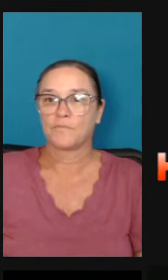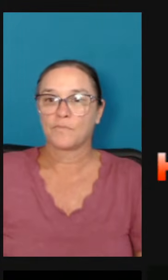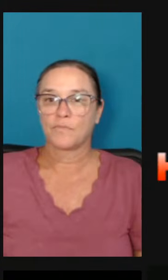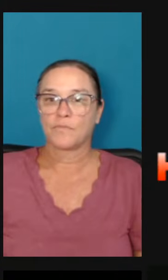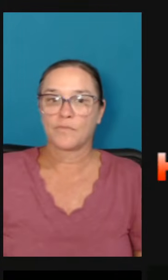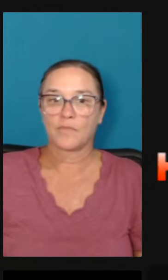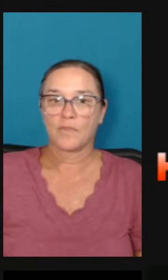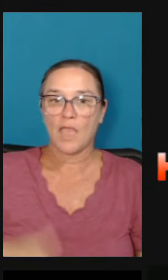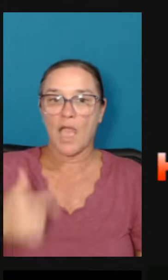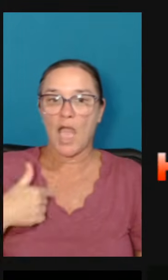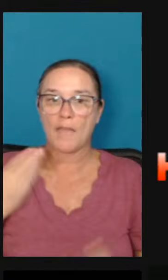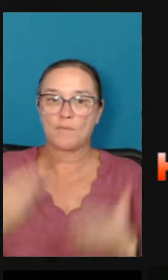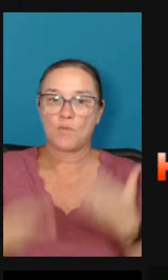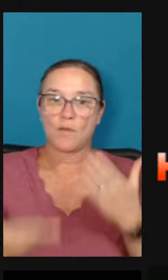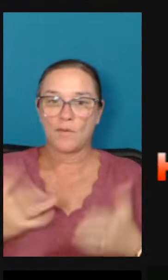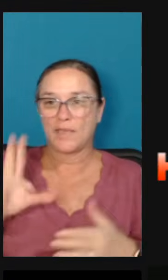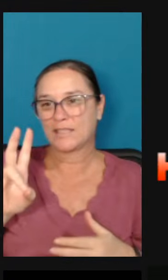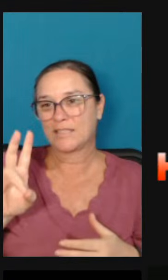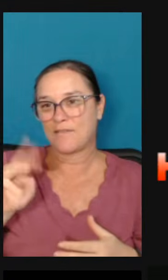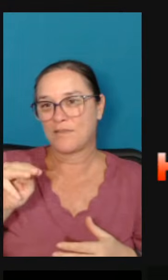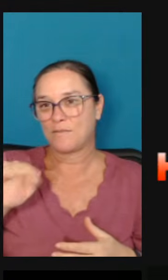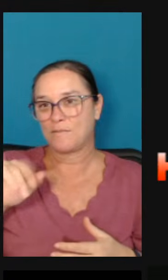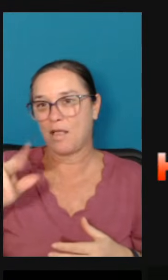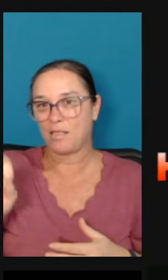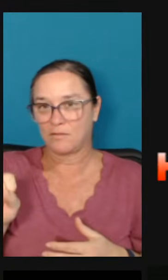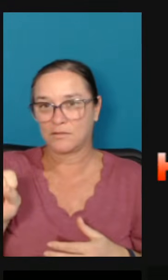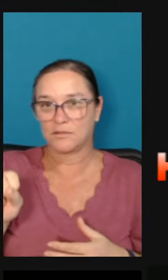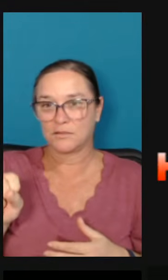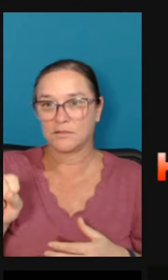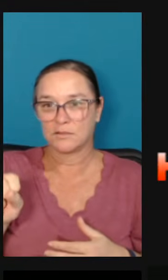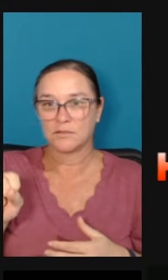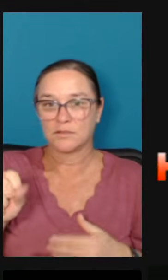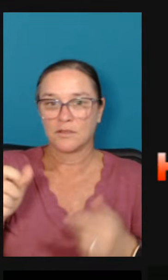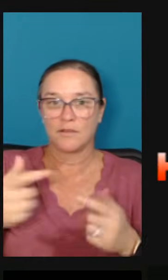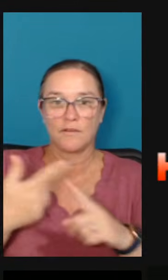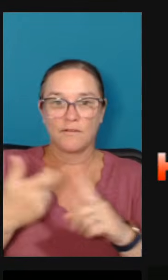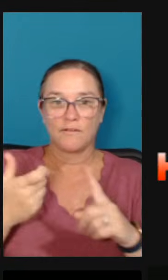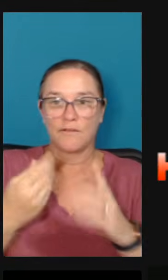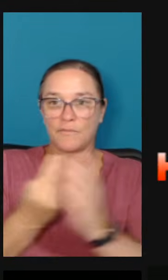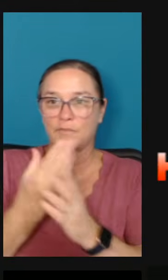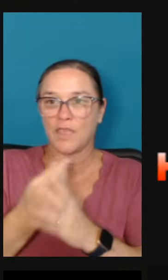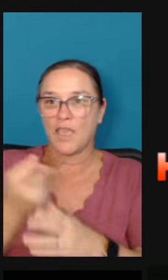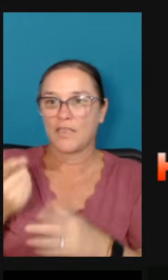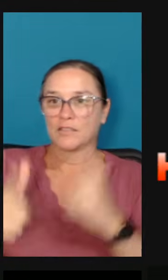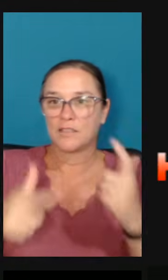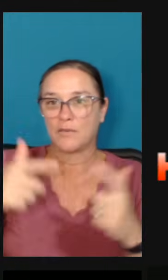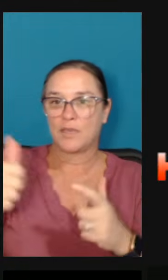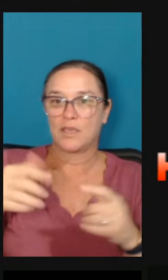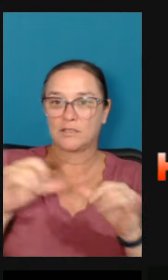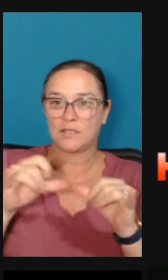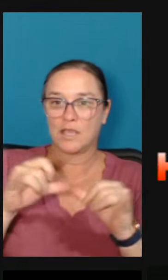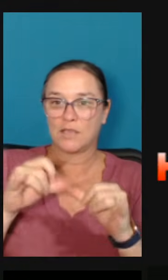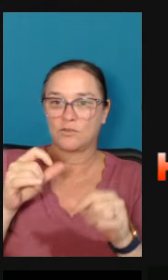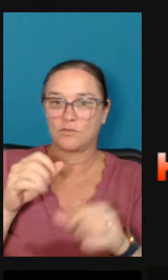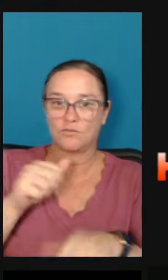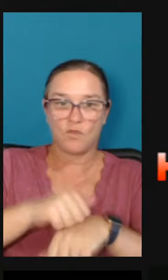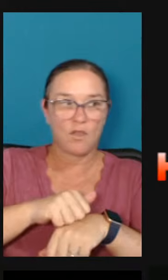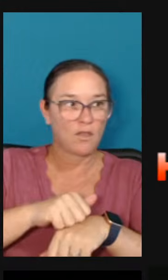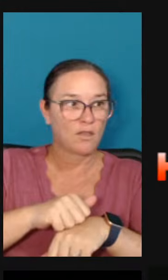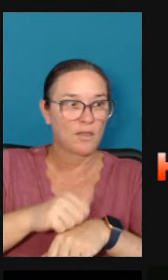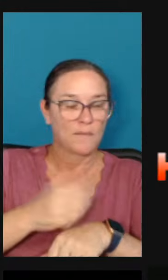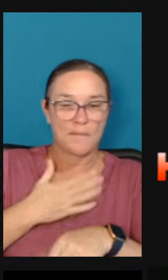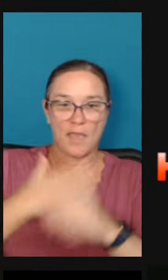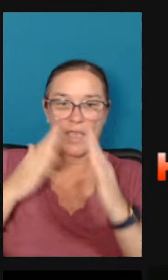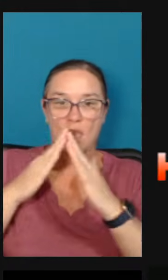I'm probably 7 miles away, and there is a biggest size of pieces of rock that fell on my